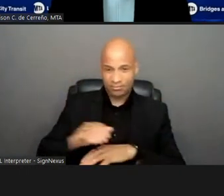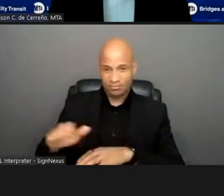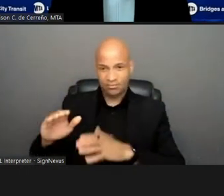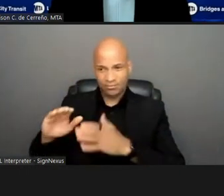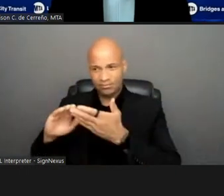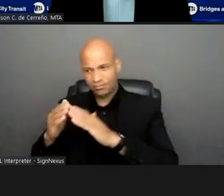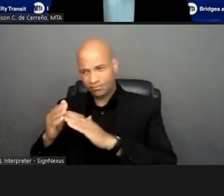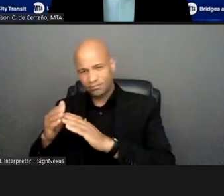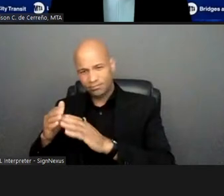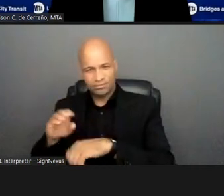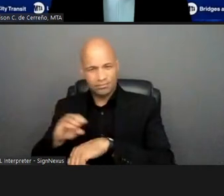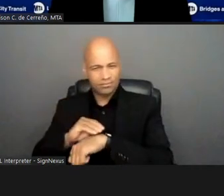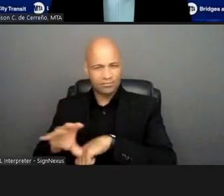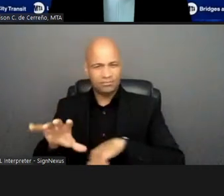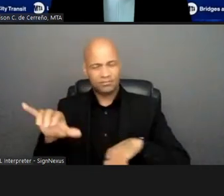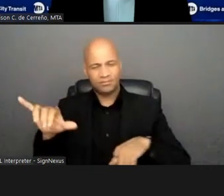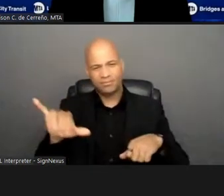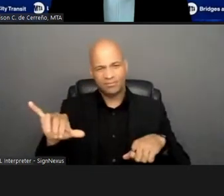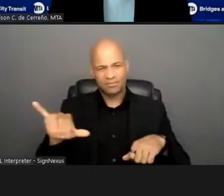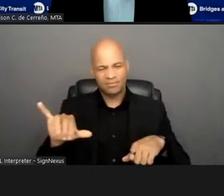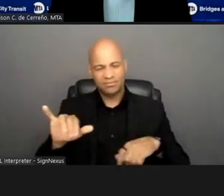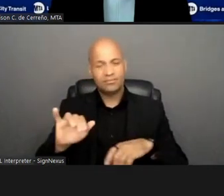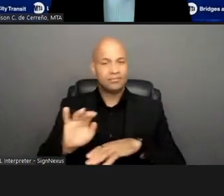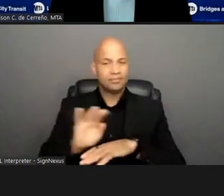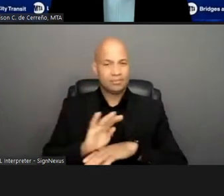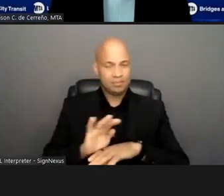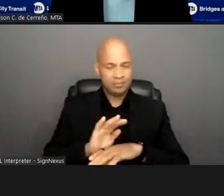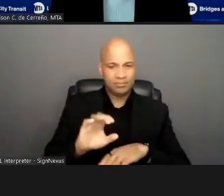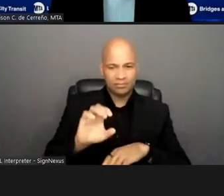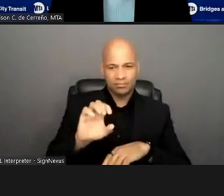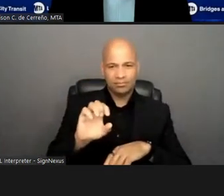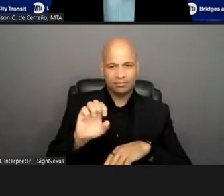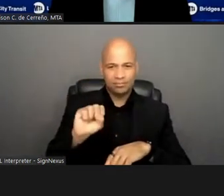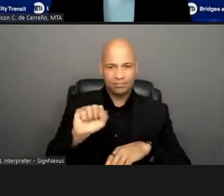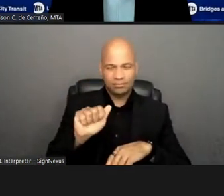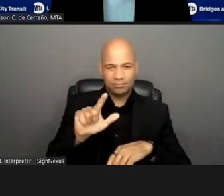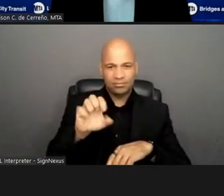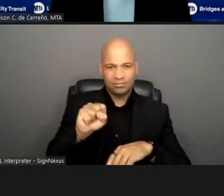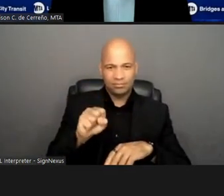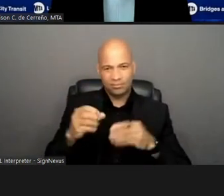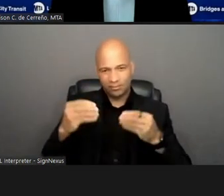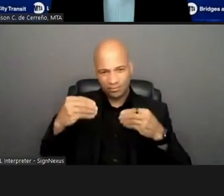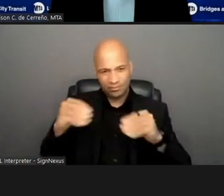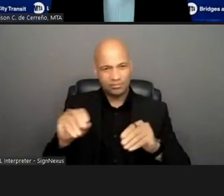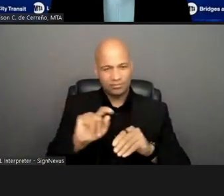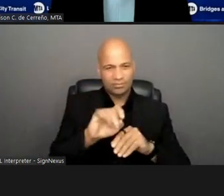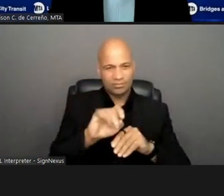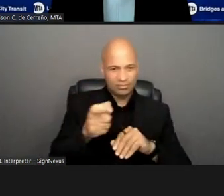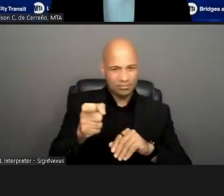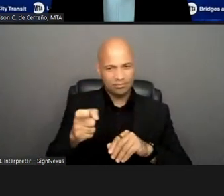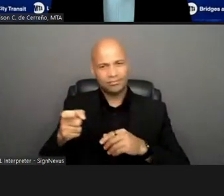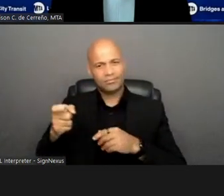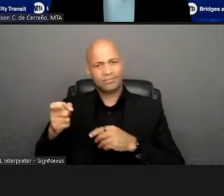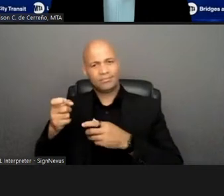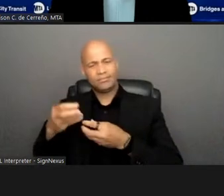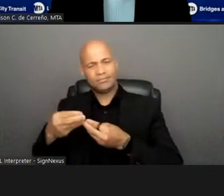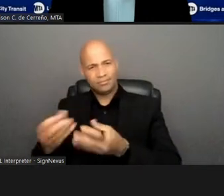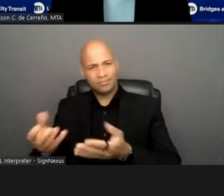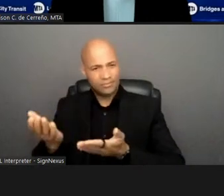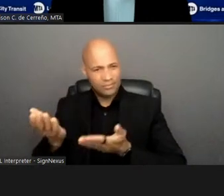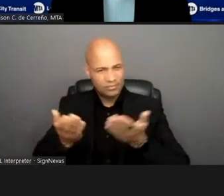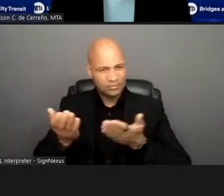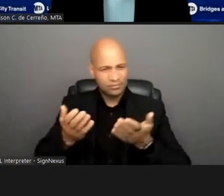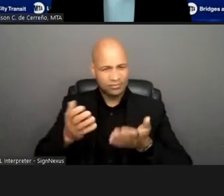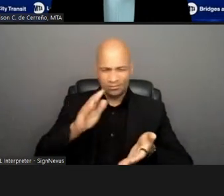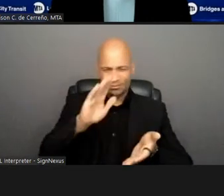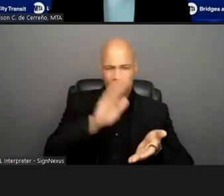also be affected businesses generate sales tax to the paint to the city to support services and quality of life issues please